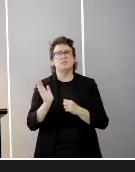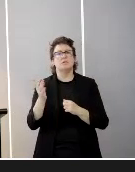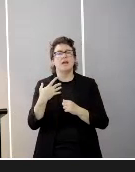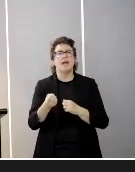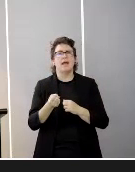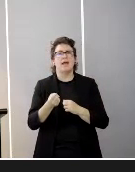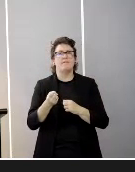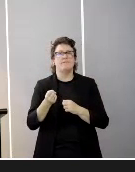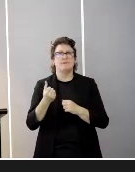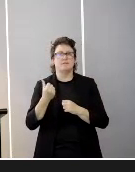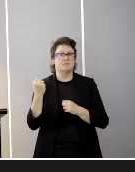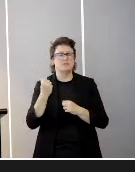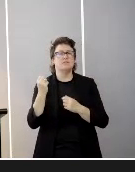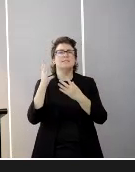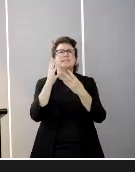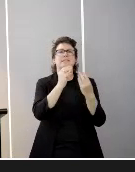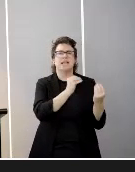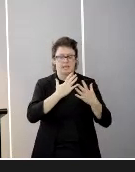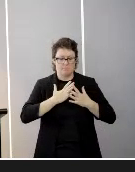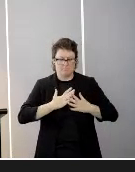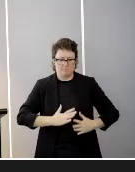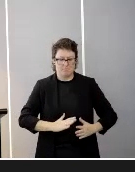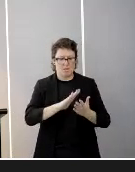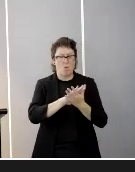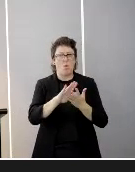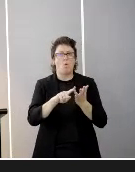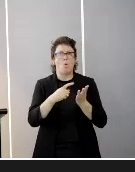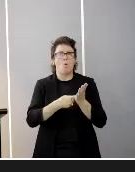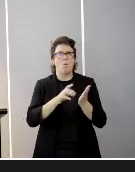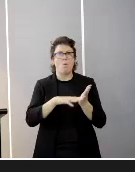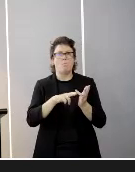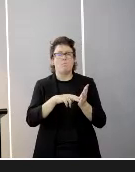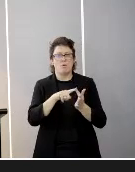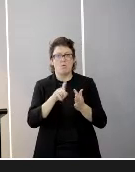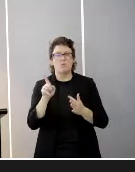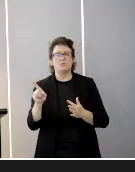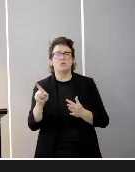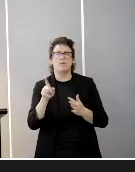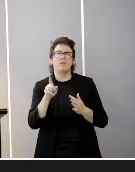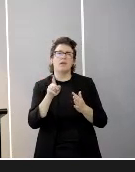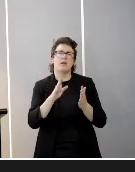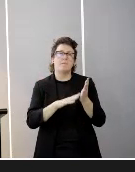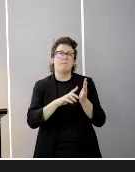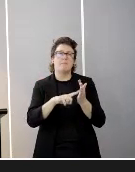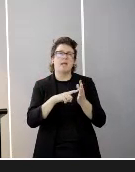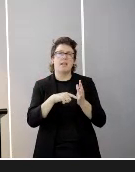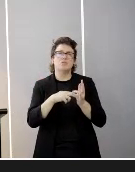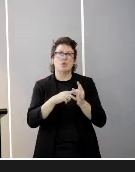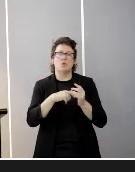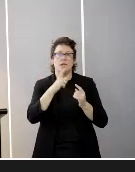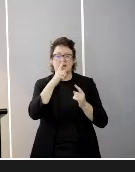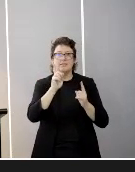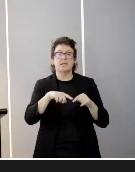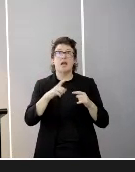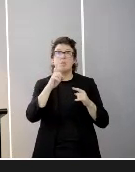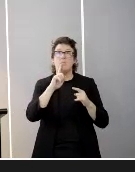have so melatonin's a sleep hormone that we all have. And melatonin kind of starts to be secreted when